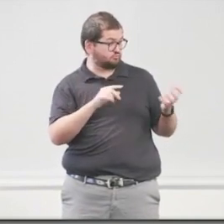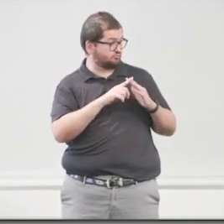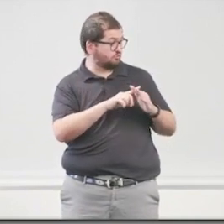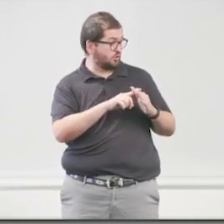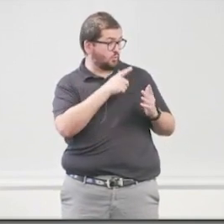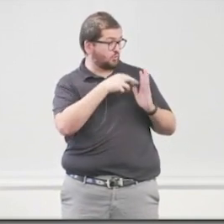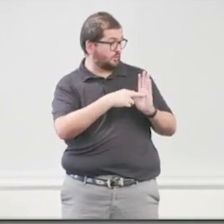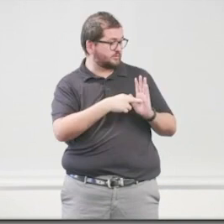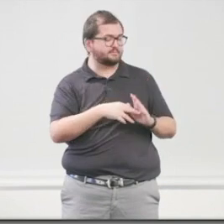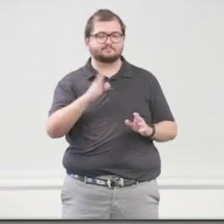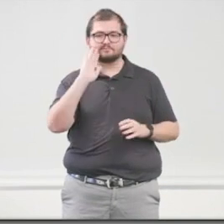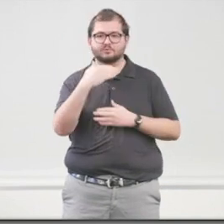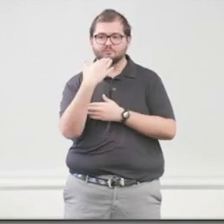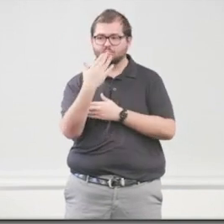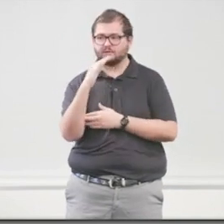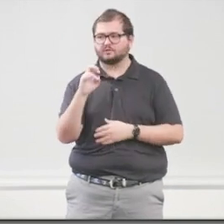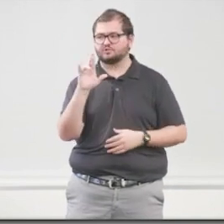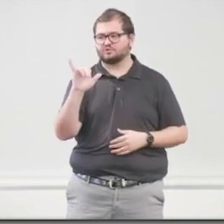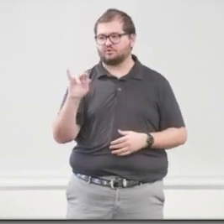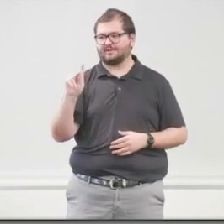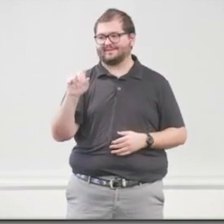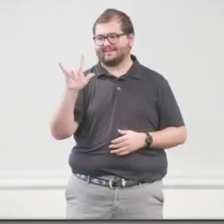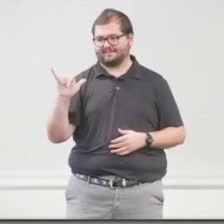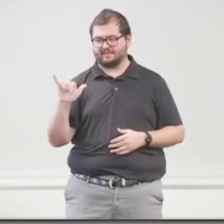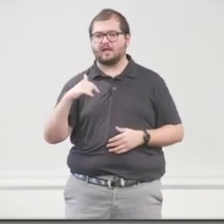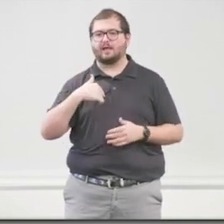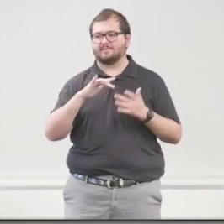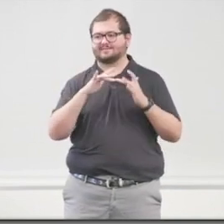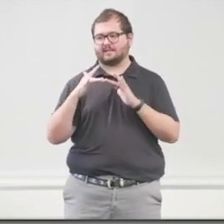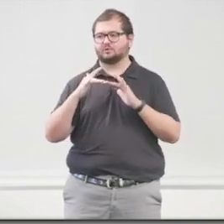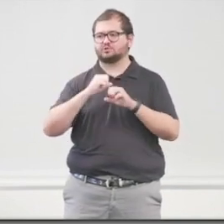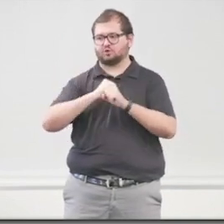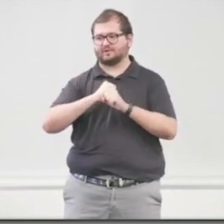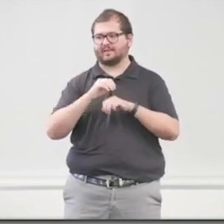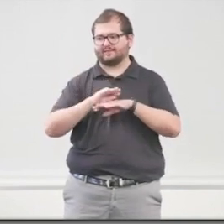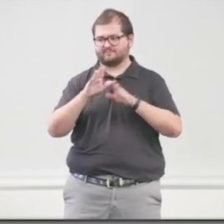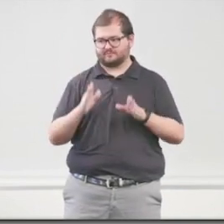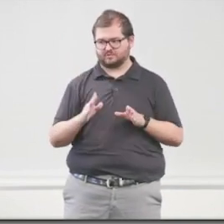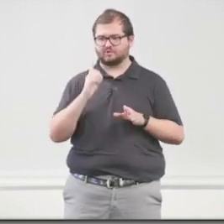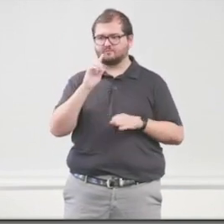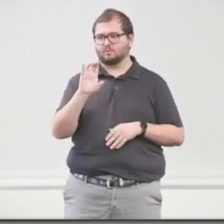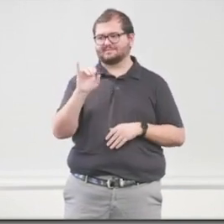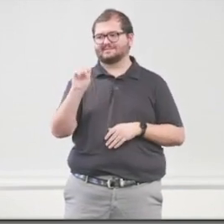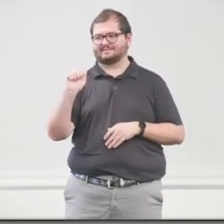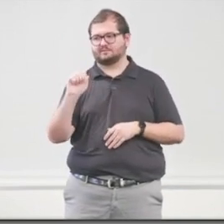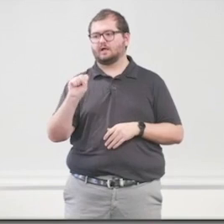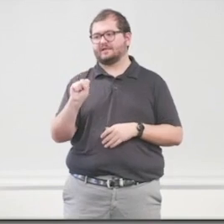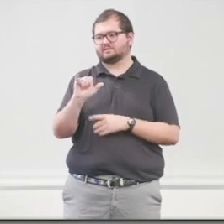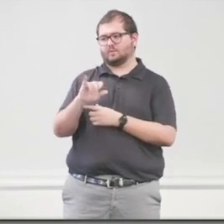representing? Good morning, everybody. My name is Jerry Keeley. I'm a cybersecurity advisor for the for CISA, which is